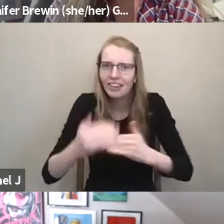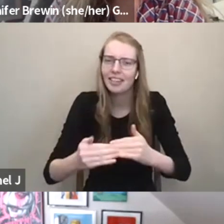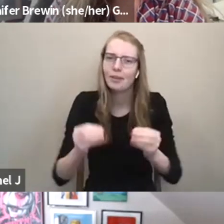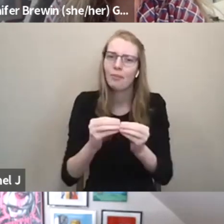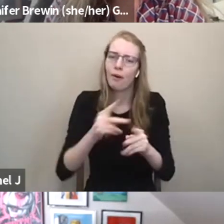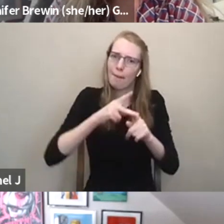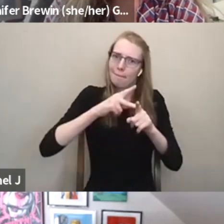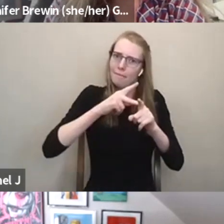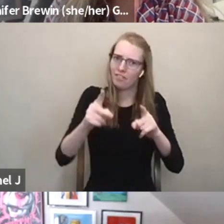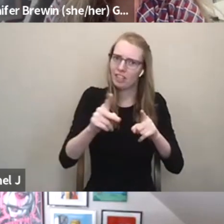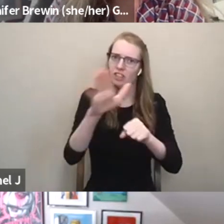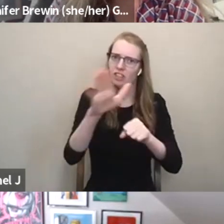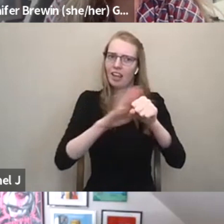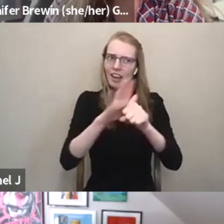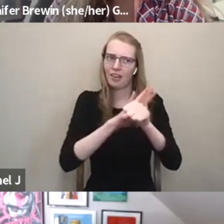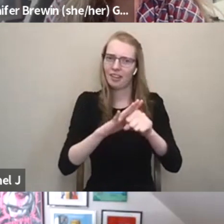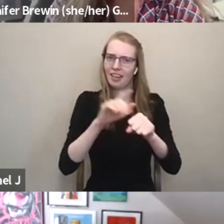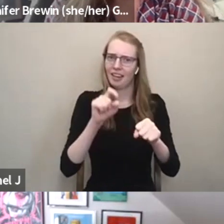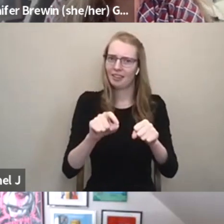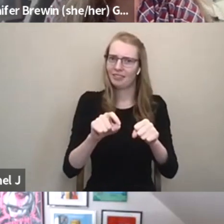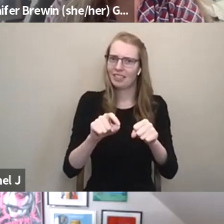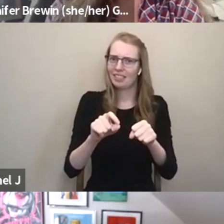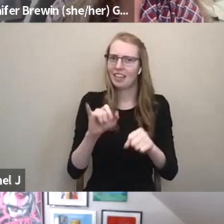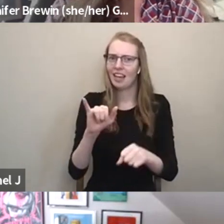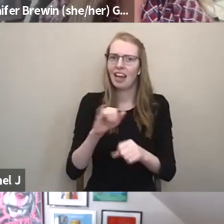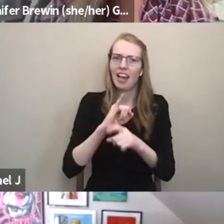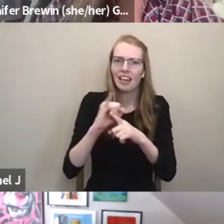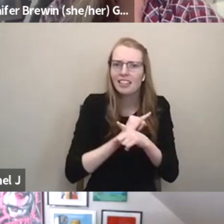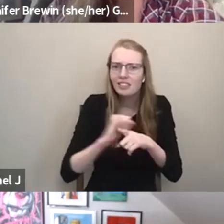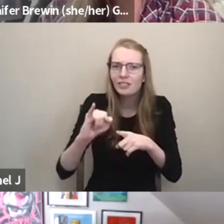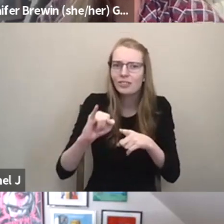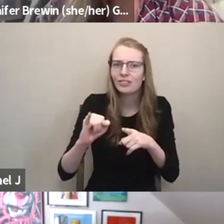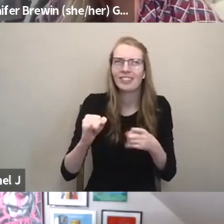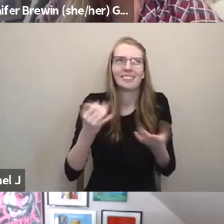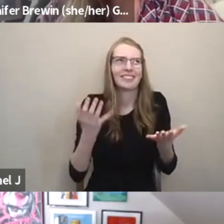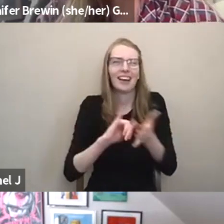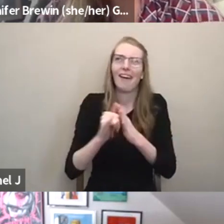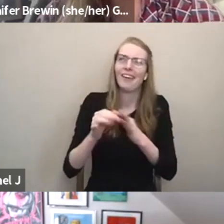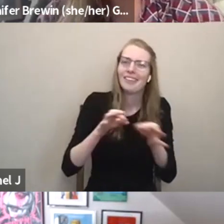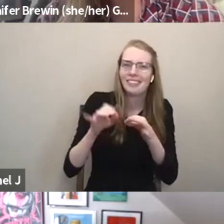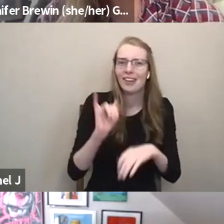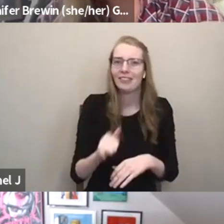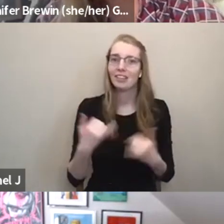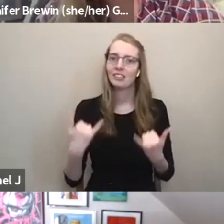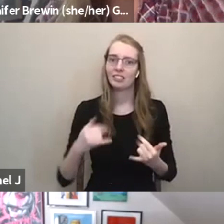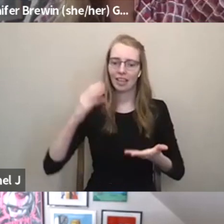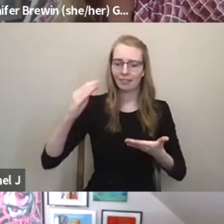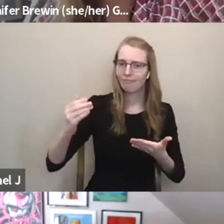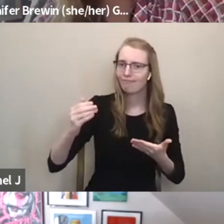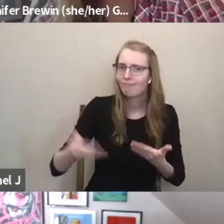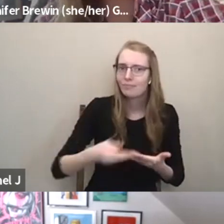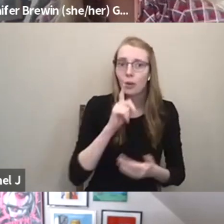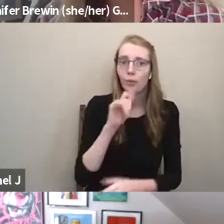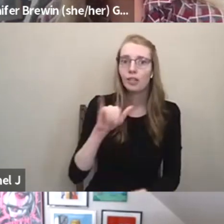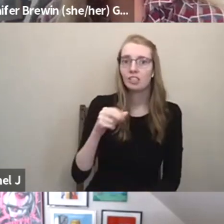really know how we want to define it. I think that's part of the discussion today. But so we are being joined by Jennifer Brewin, the artistic director